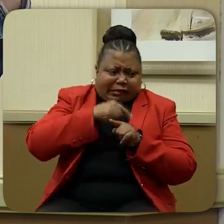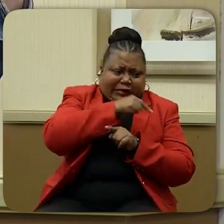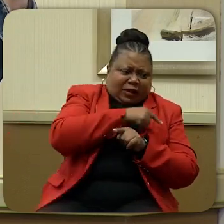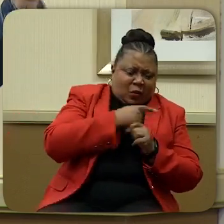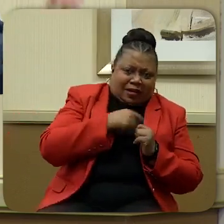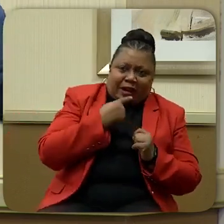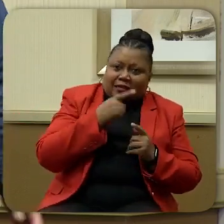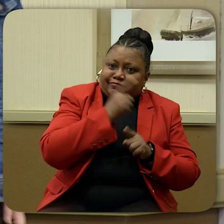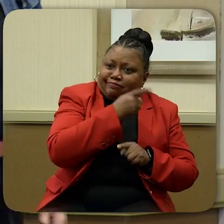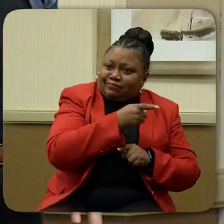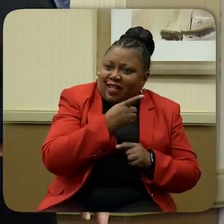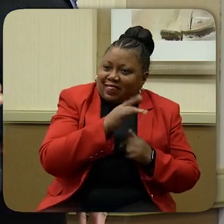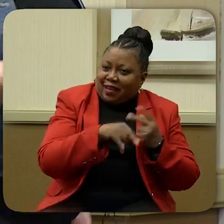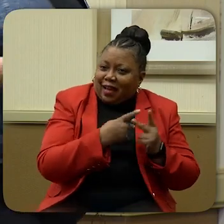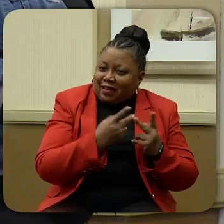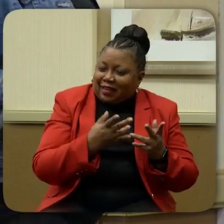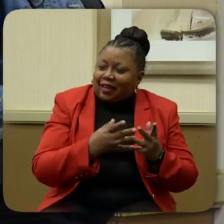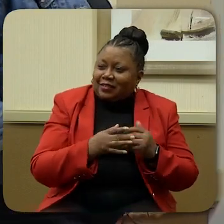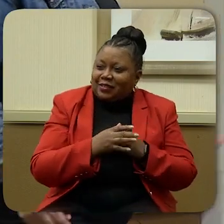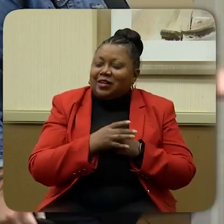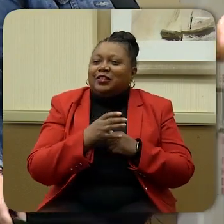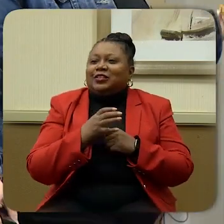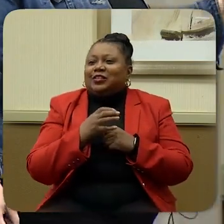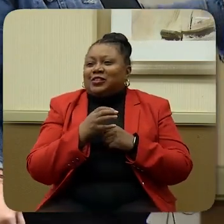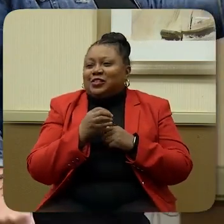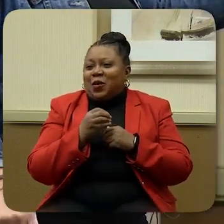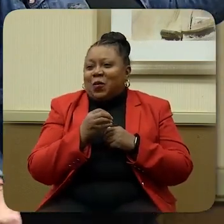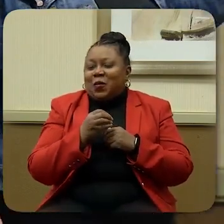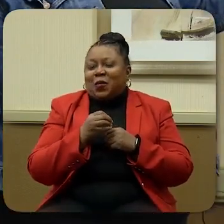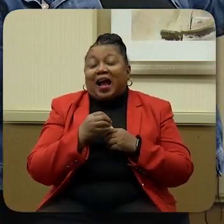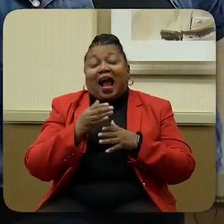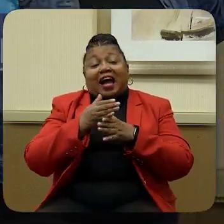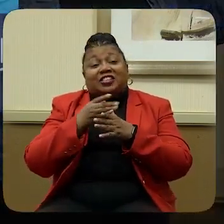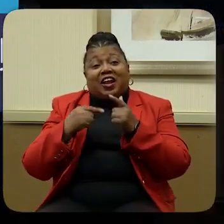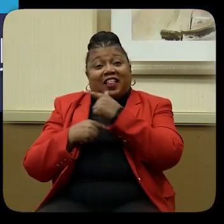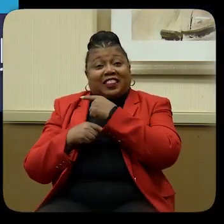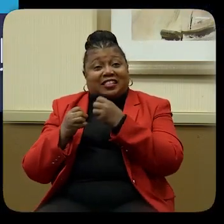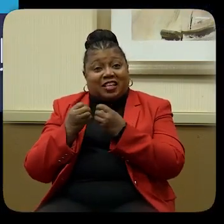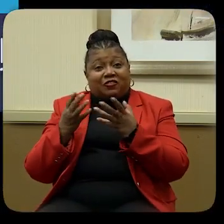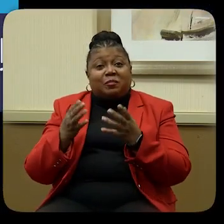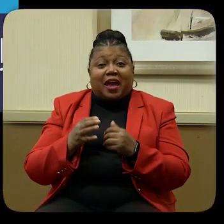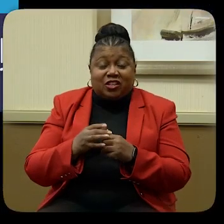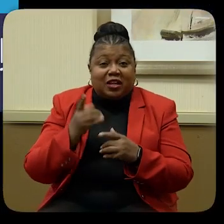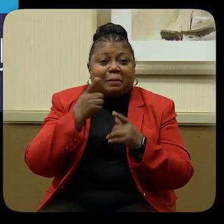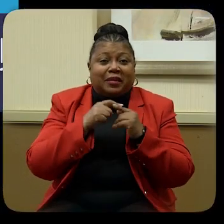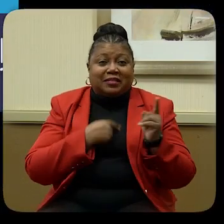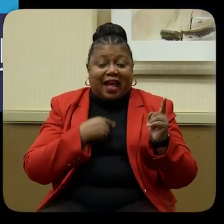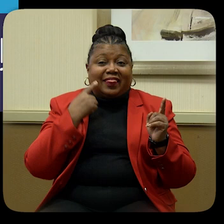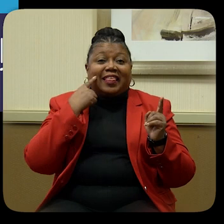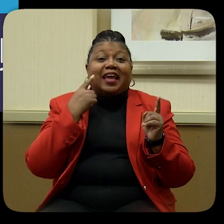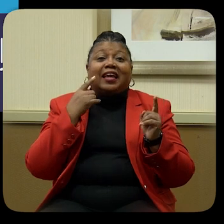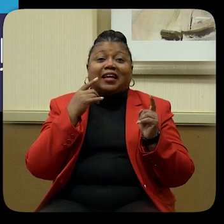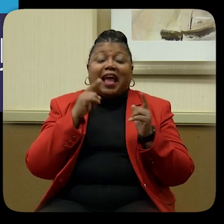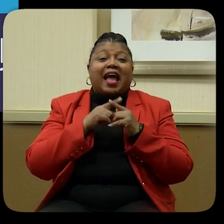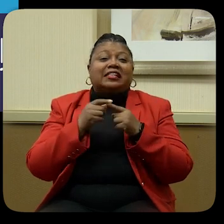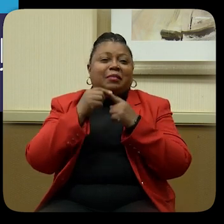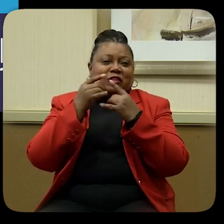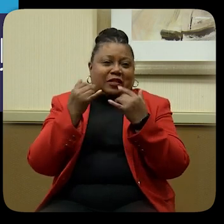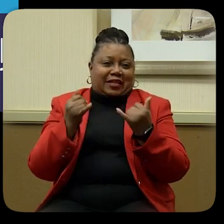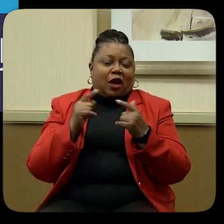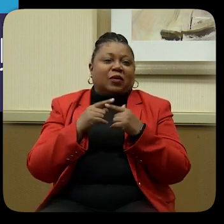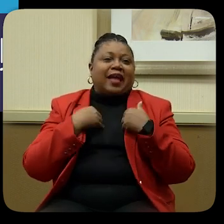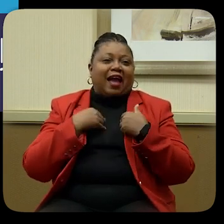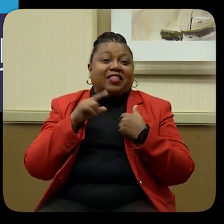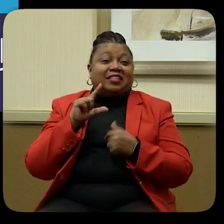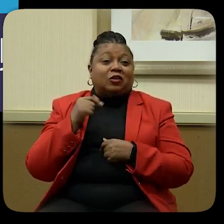say, that kind of thing. So I share this information because I think, especially now that we